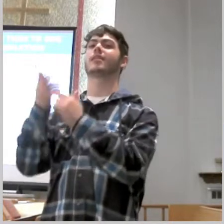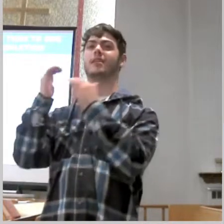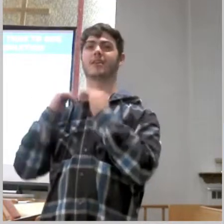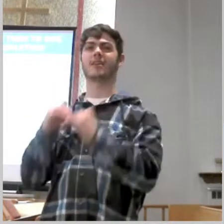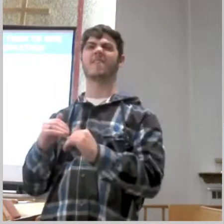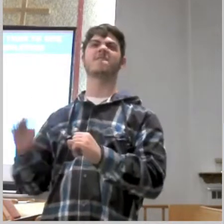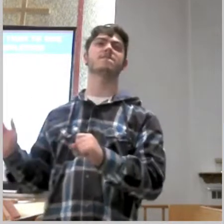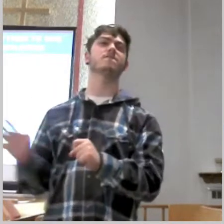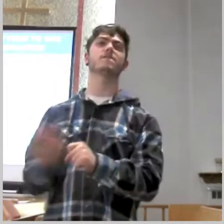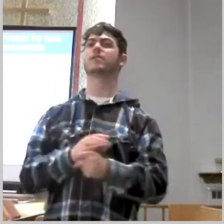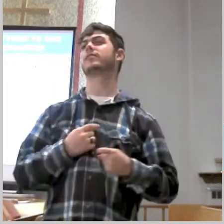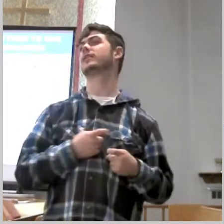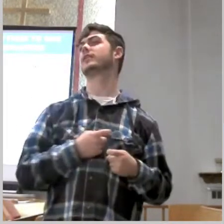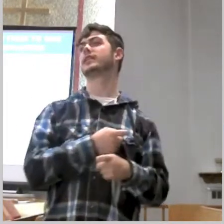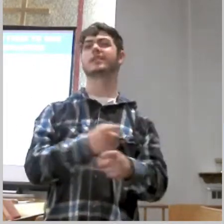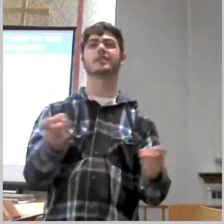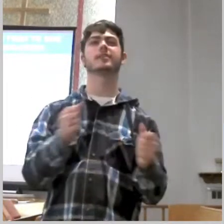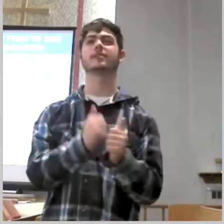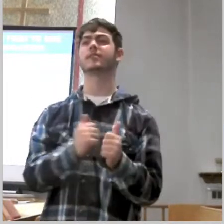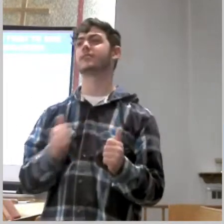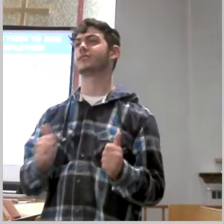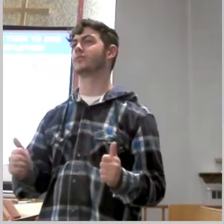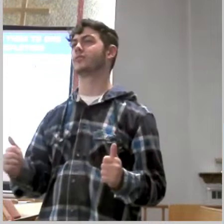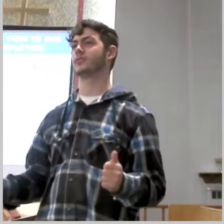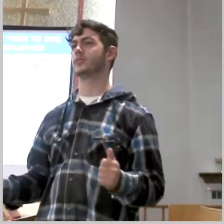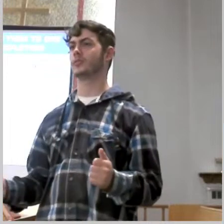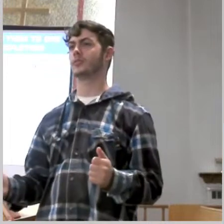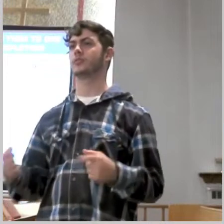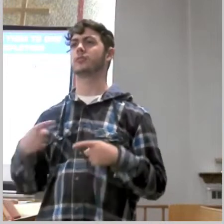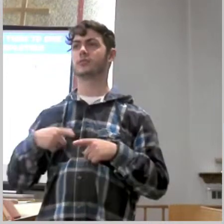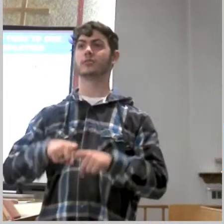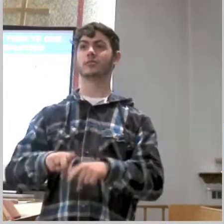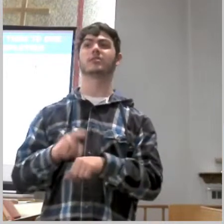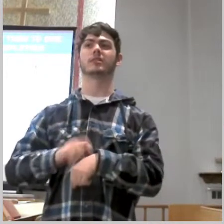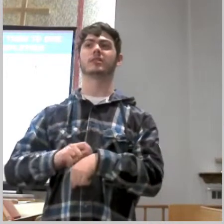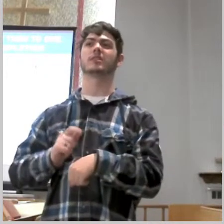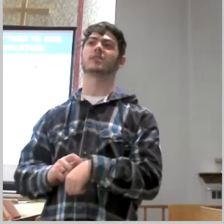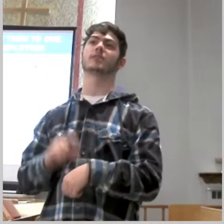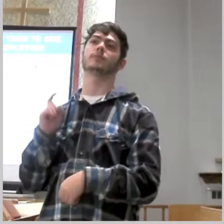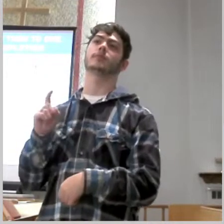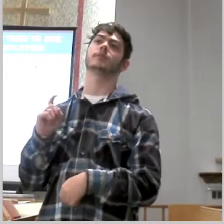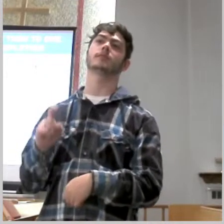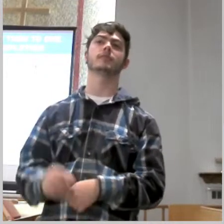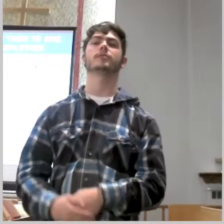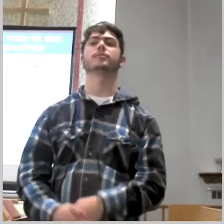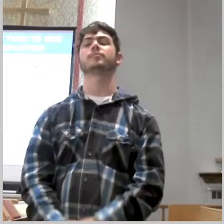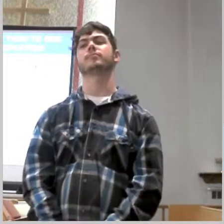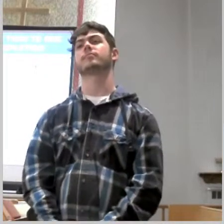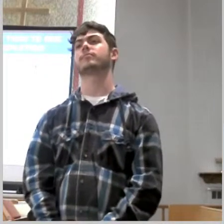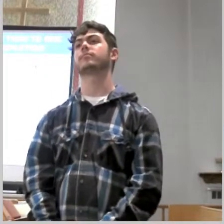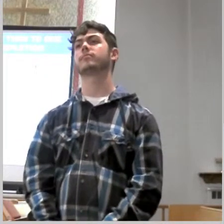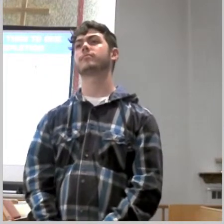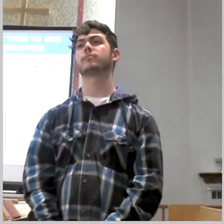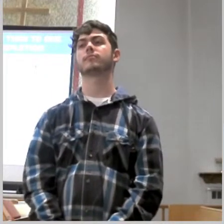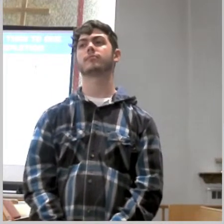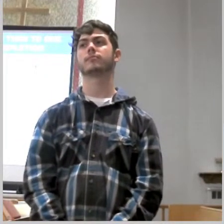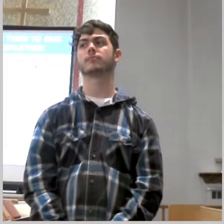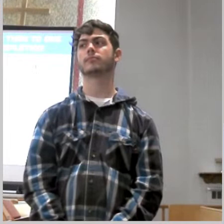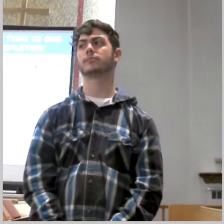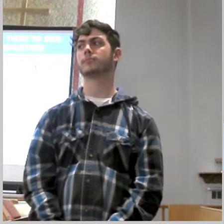give ourselves to each other, particularly in these kinds of works of ministry. This is why